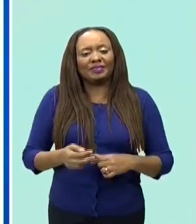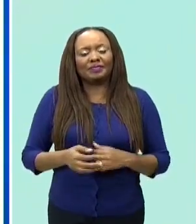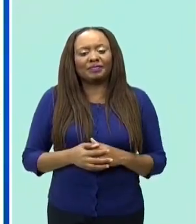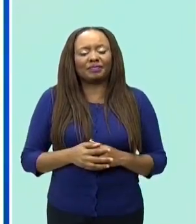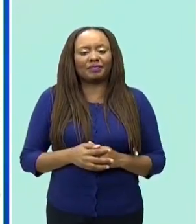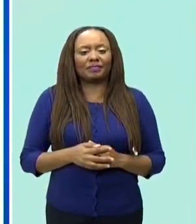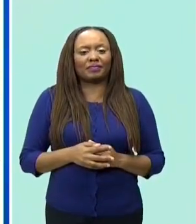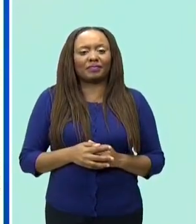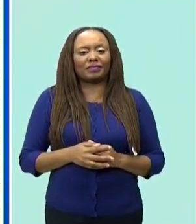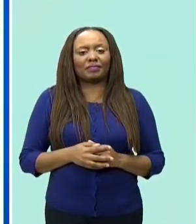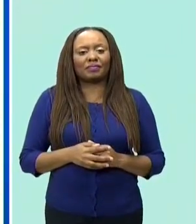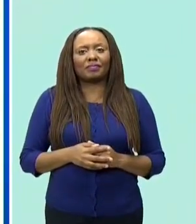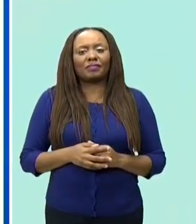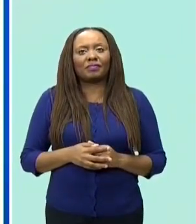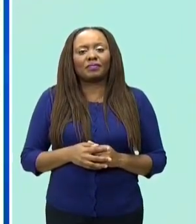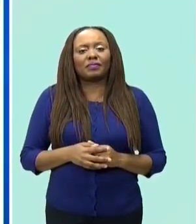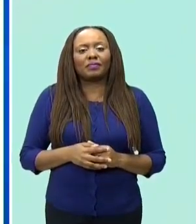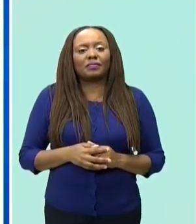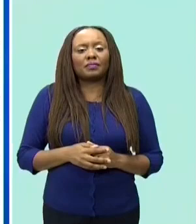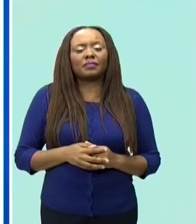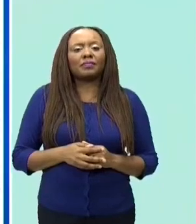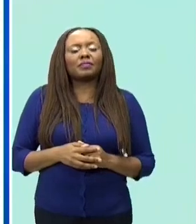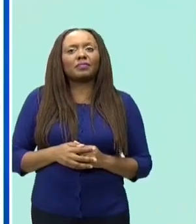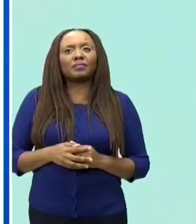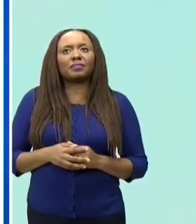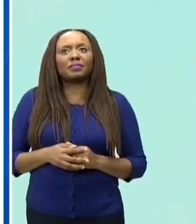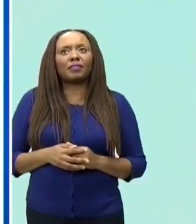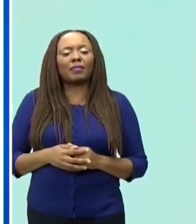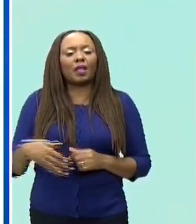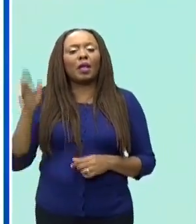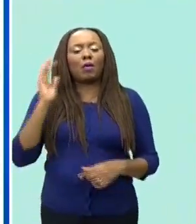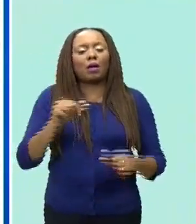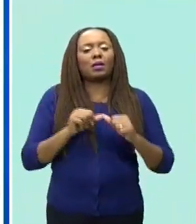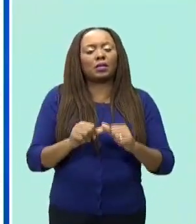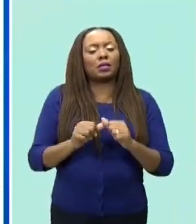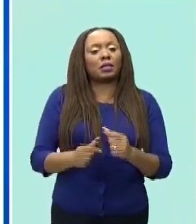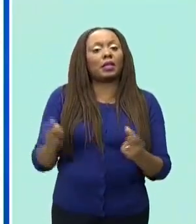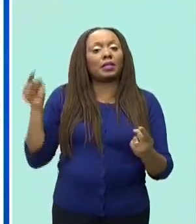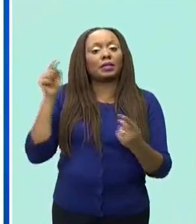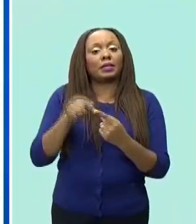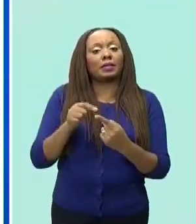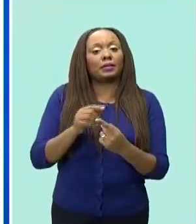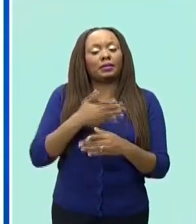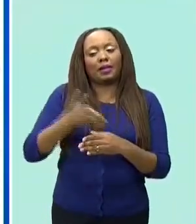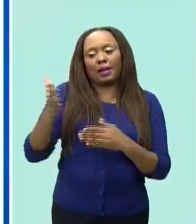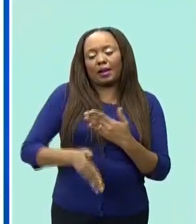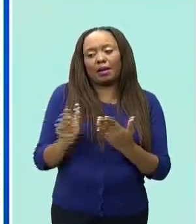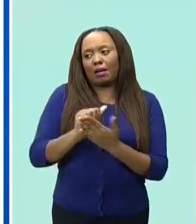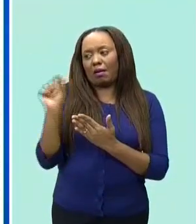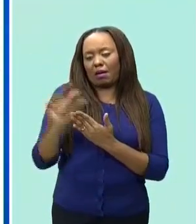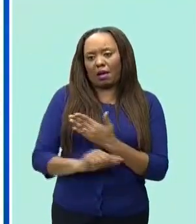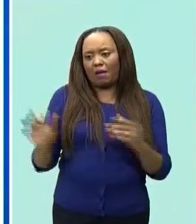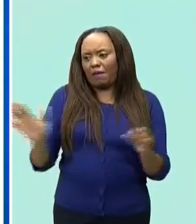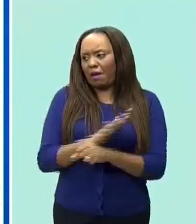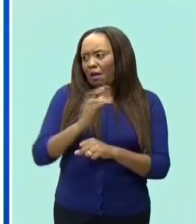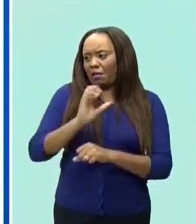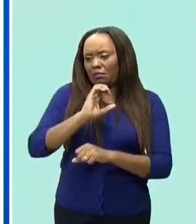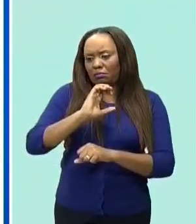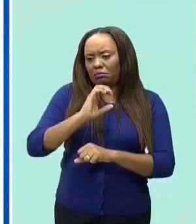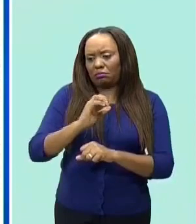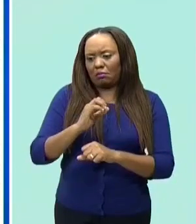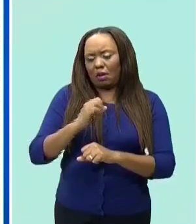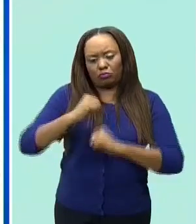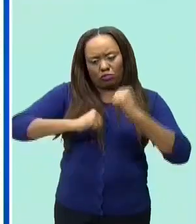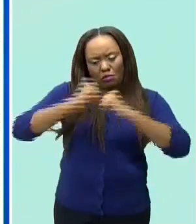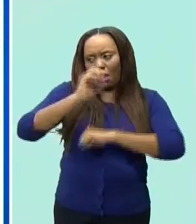months. This will go on, I think, until the end of August, when we have the whole structure set up, and then the inside